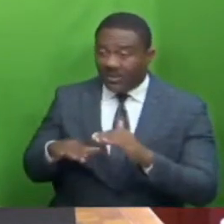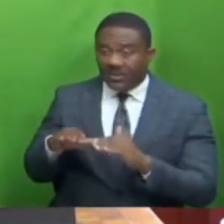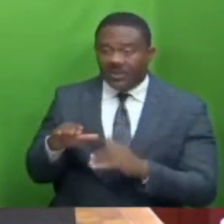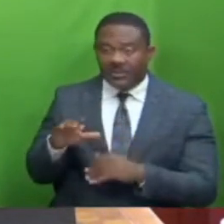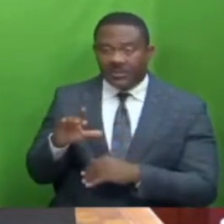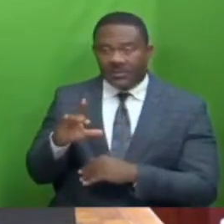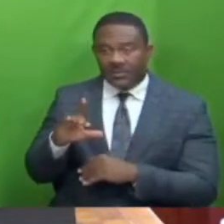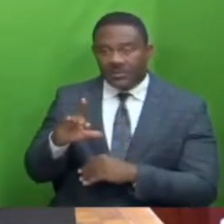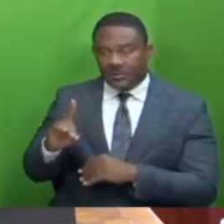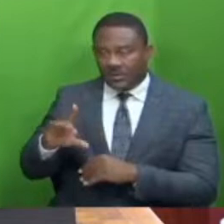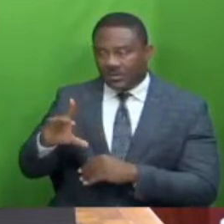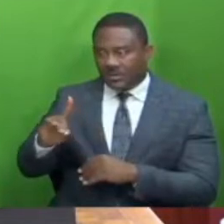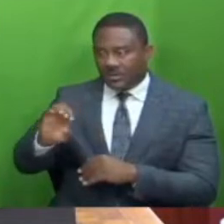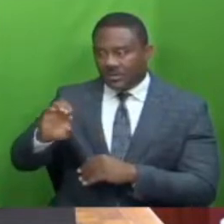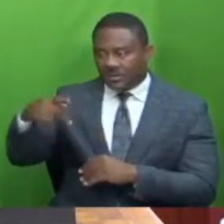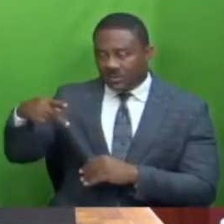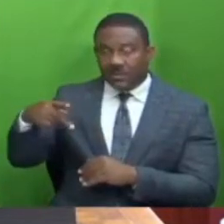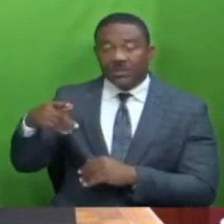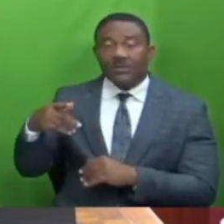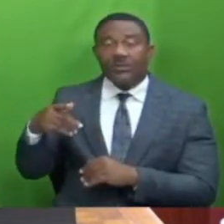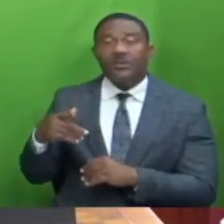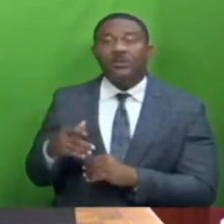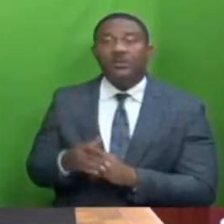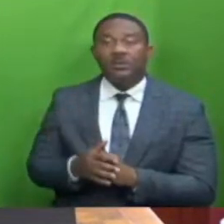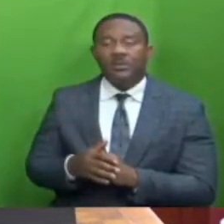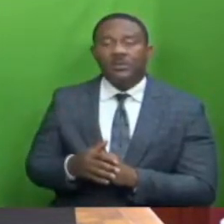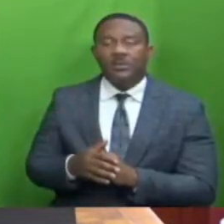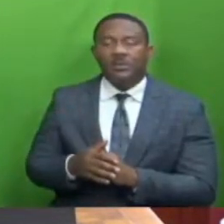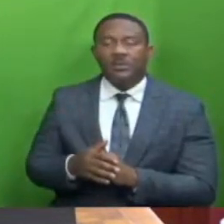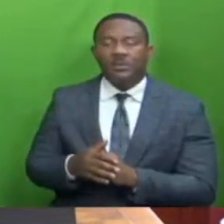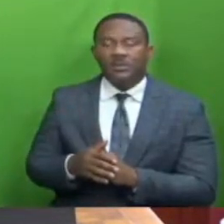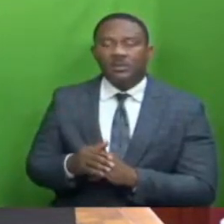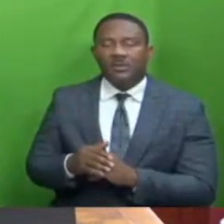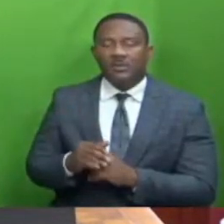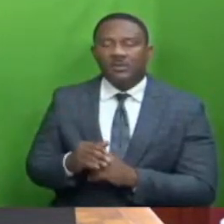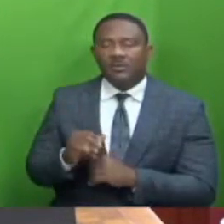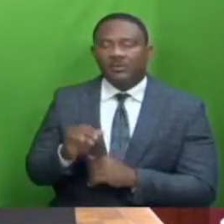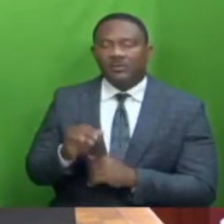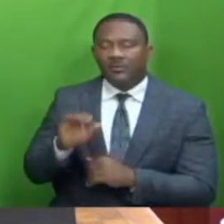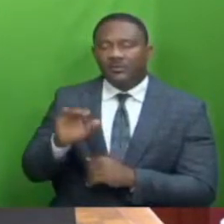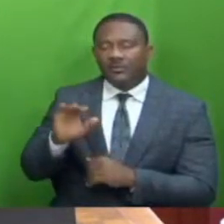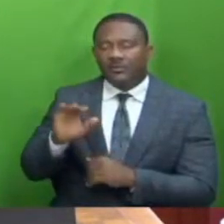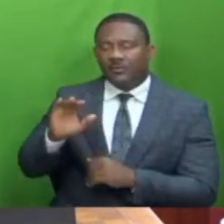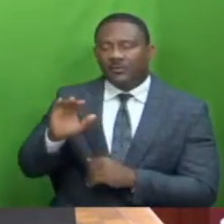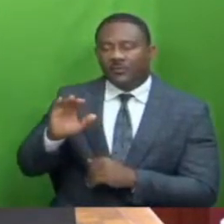program, on 5th December 2022,